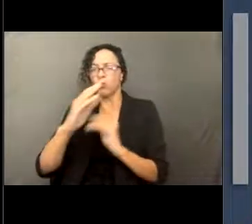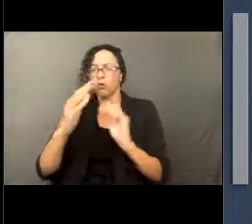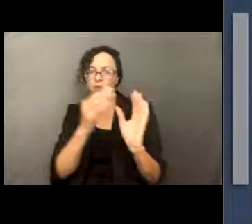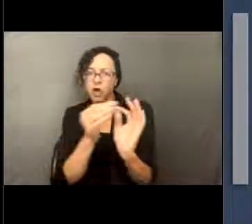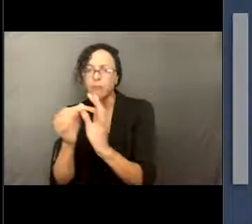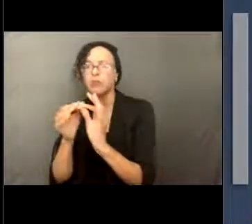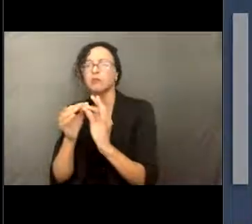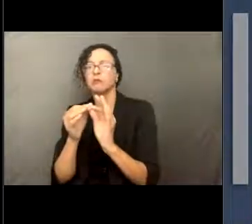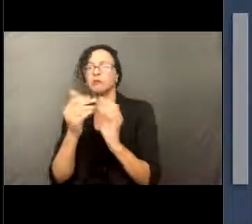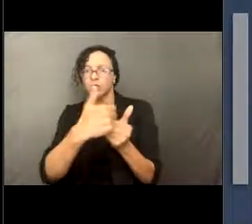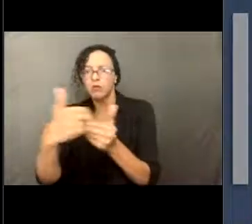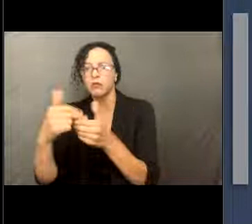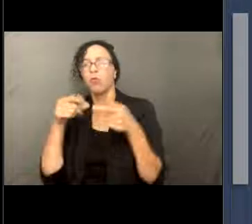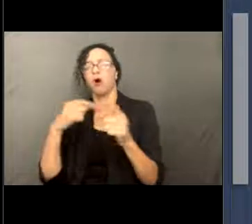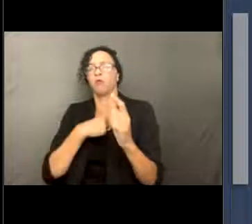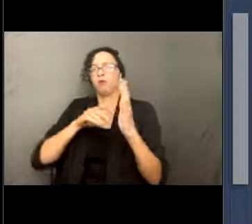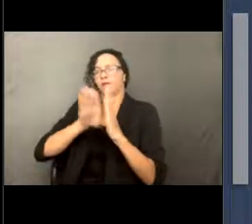the assessment.